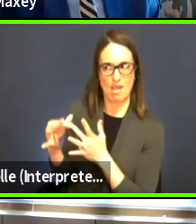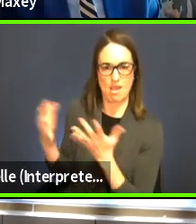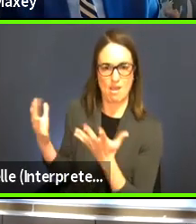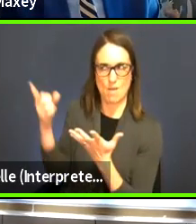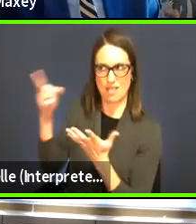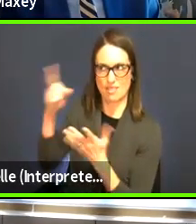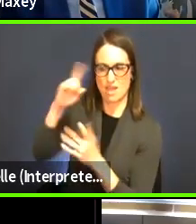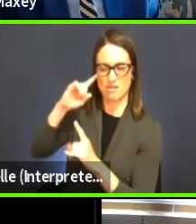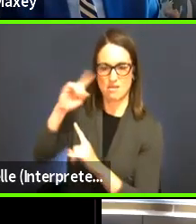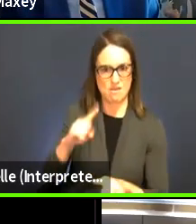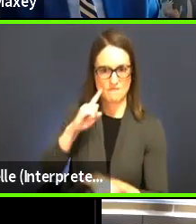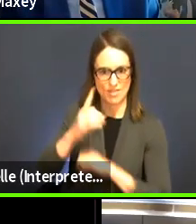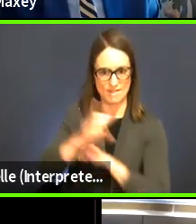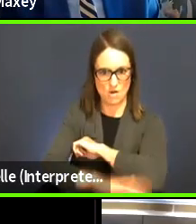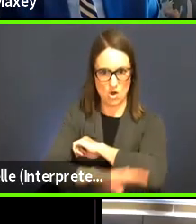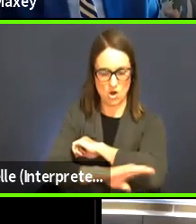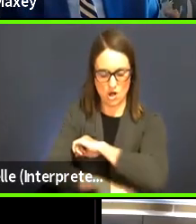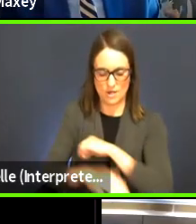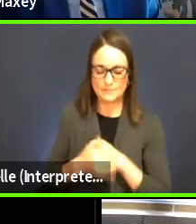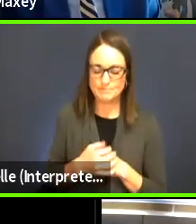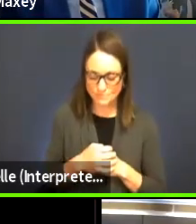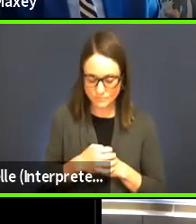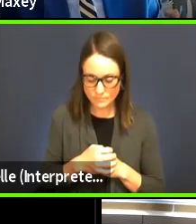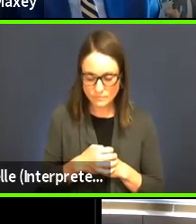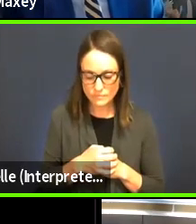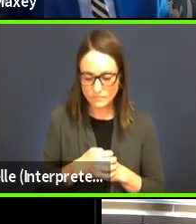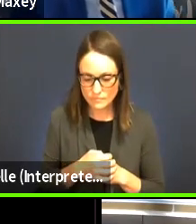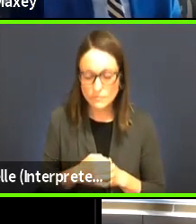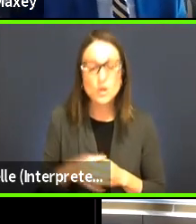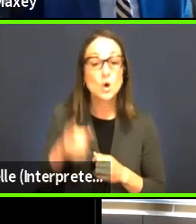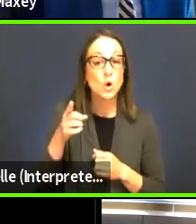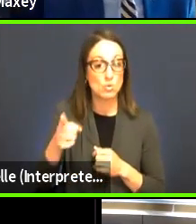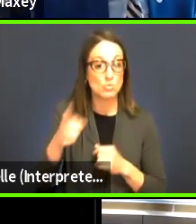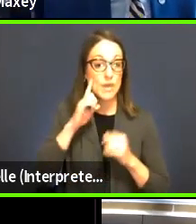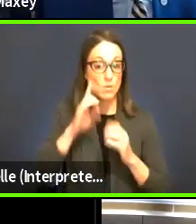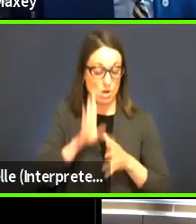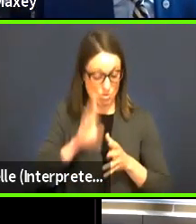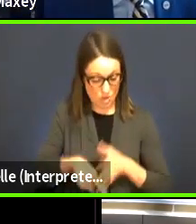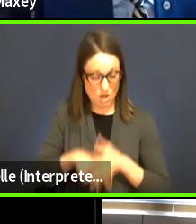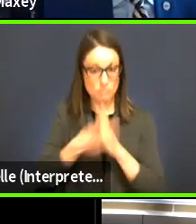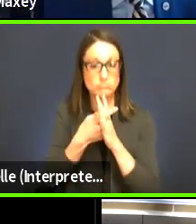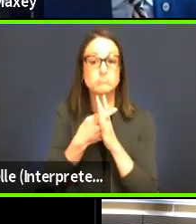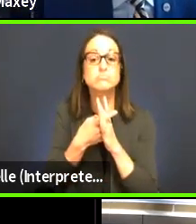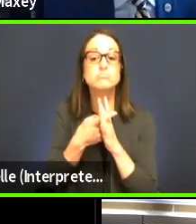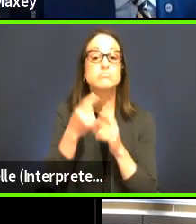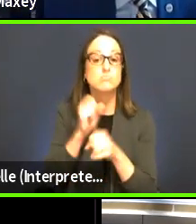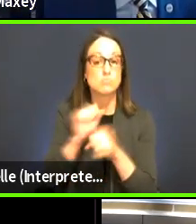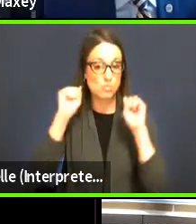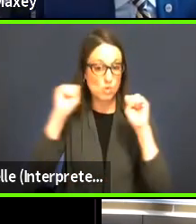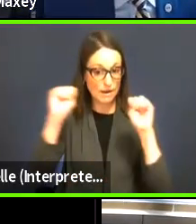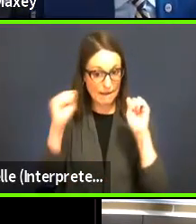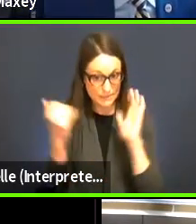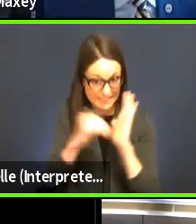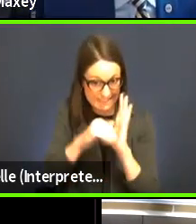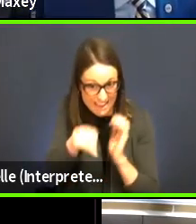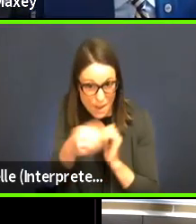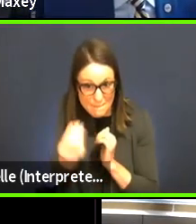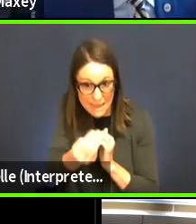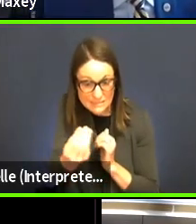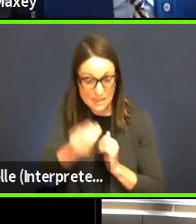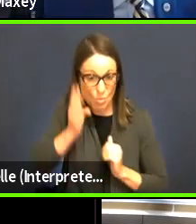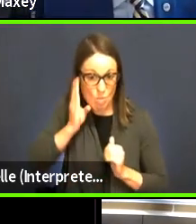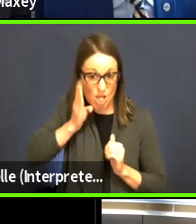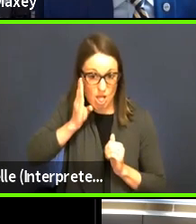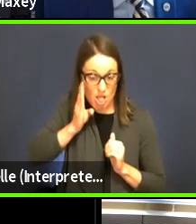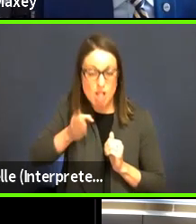fall sports will actually resume workouts beginning on Monday. The weight room and our recreation center will be used